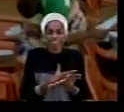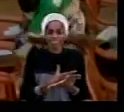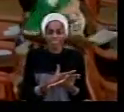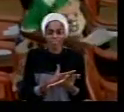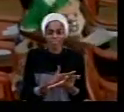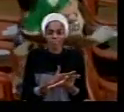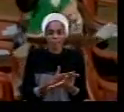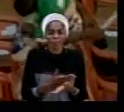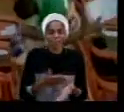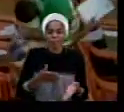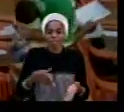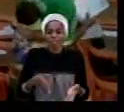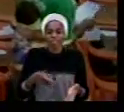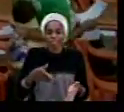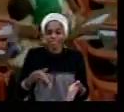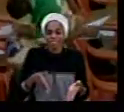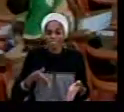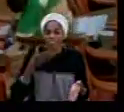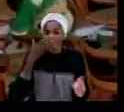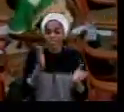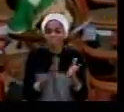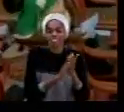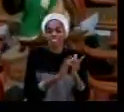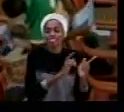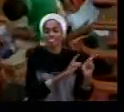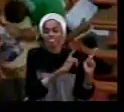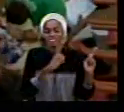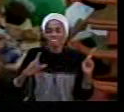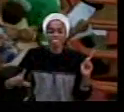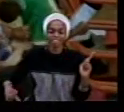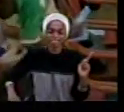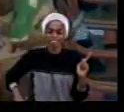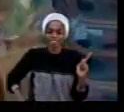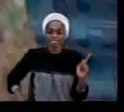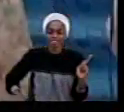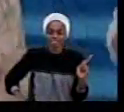let's praise the Lord. Praise the Lord. Okay.